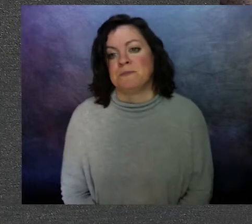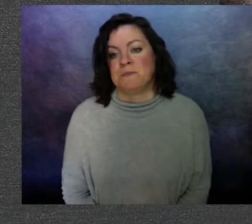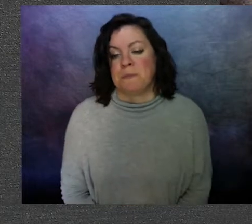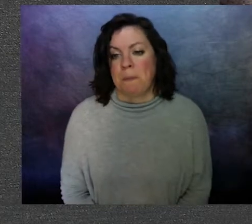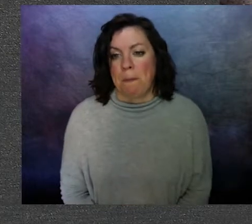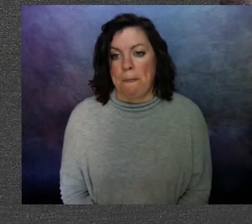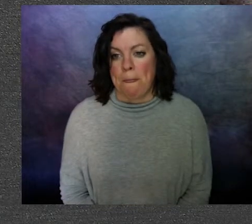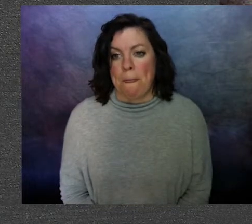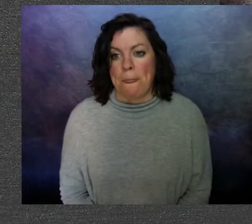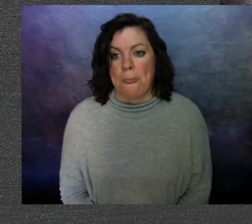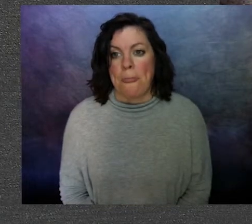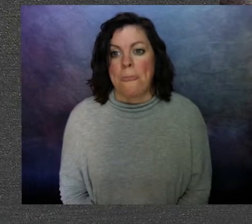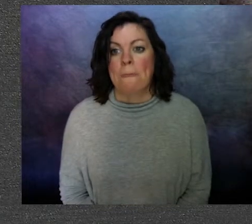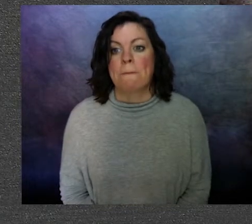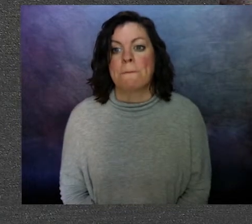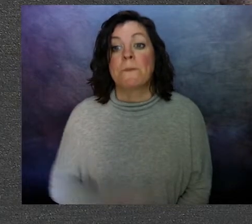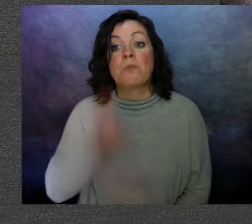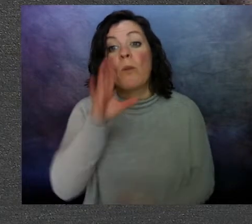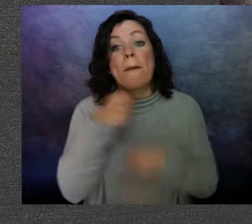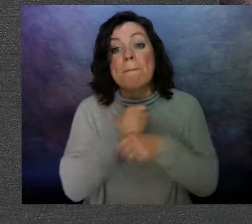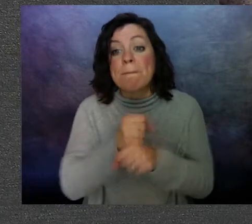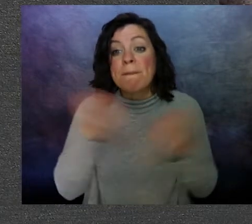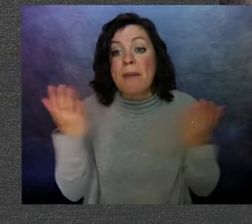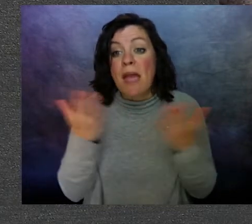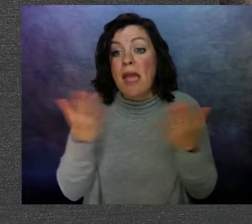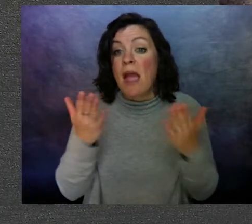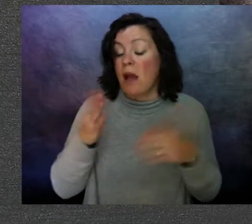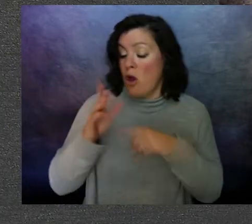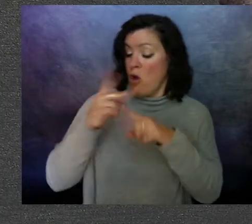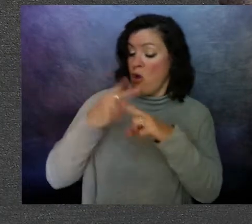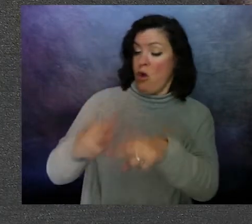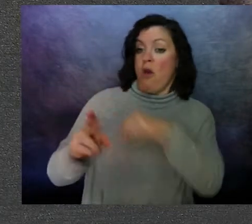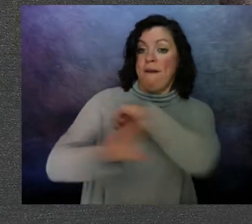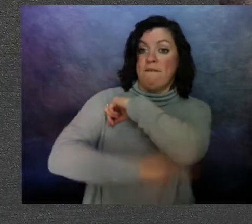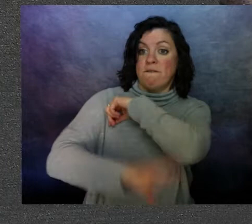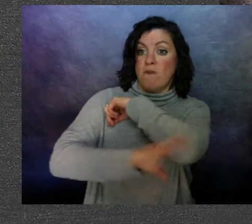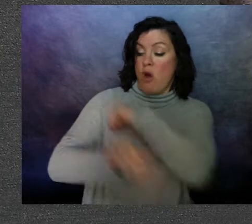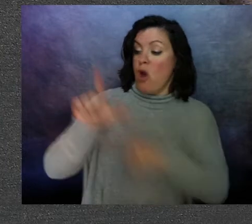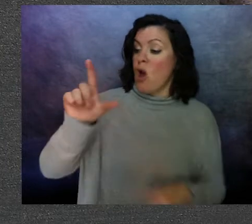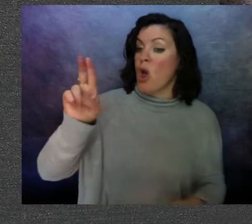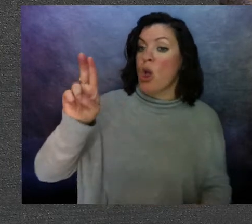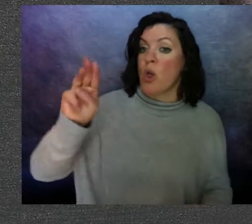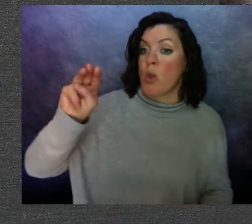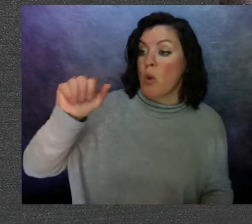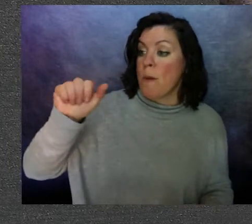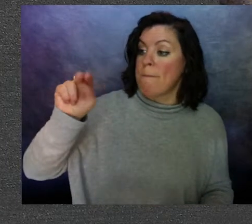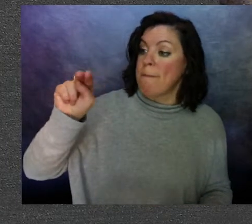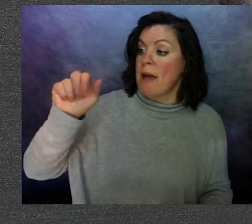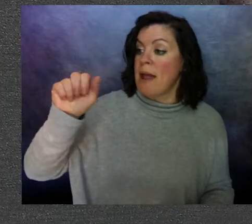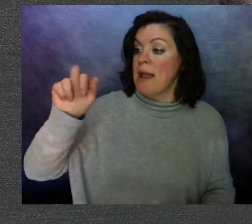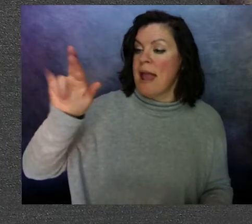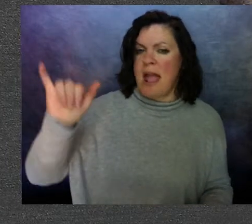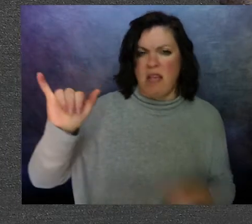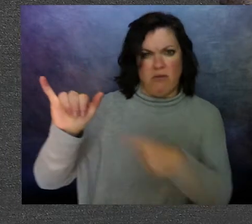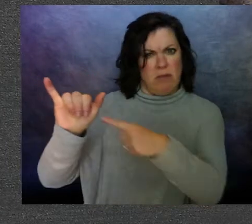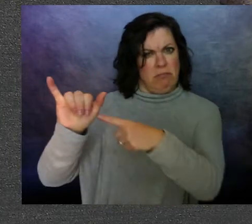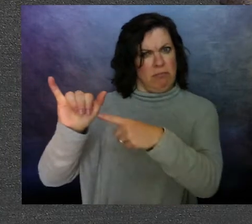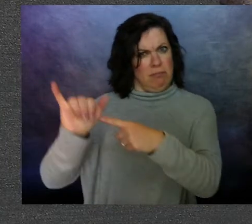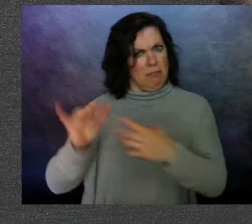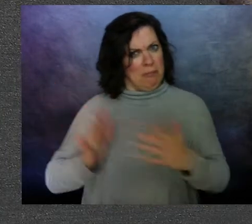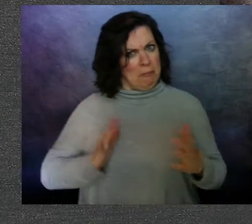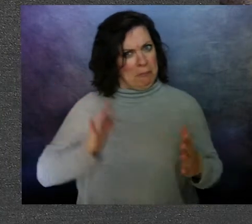today how to make a fall luminary. Oh, what a fancy word. I love to say fancy words. Luminary. Can you say it at